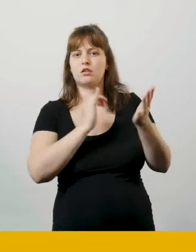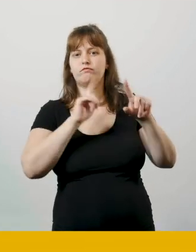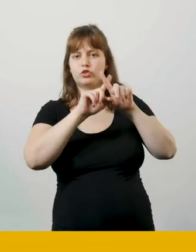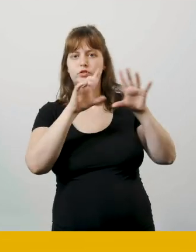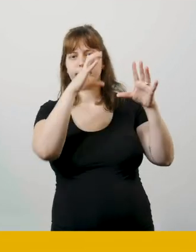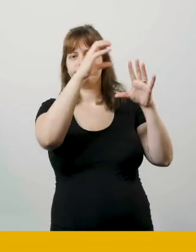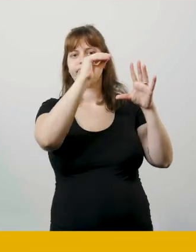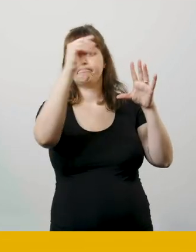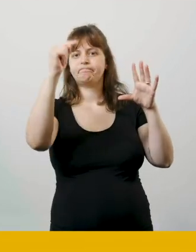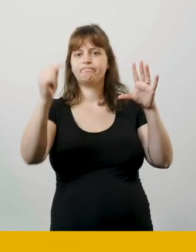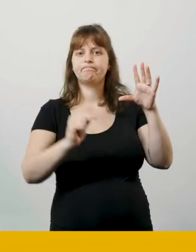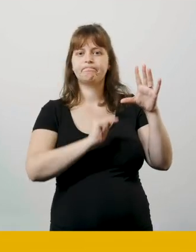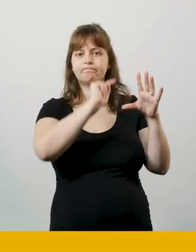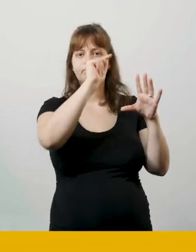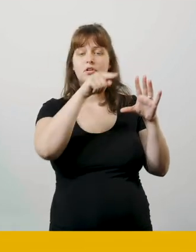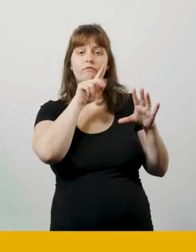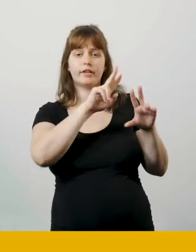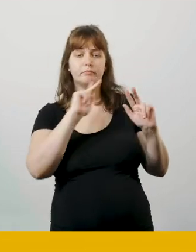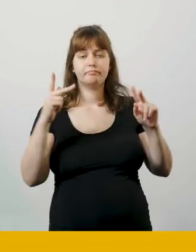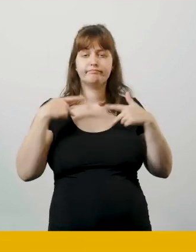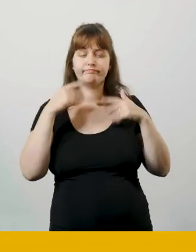and their specialty is